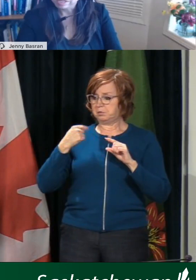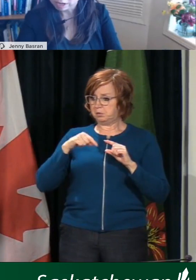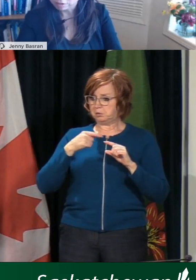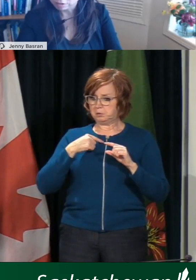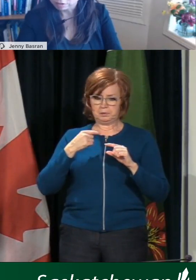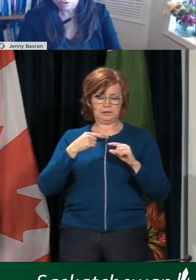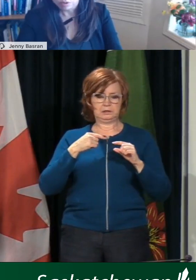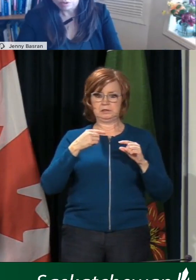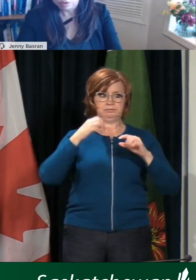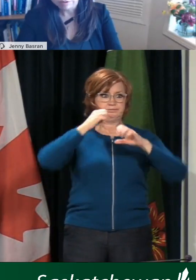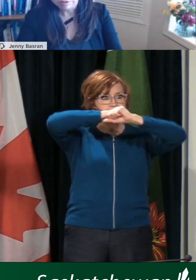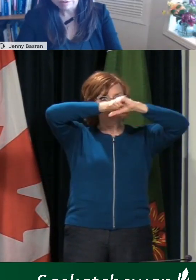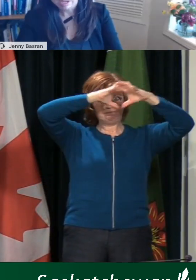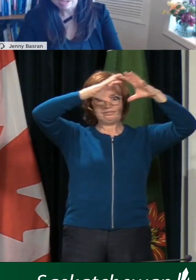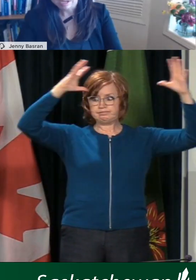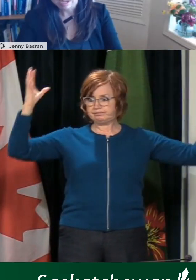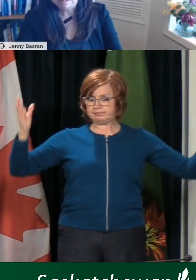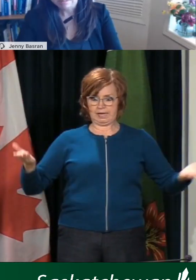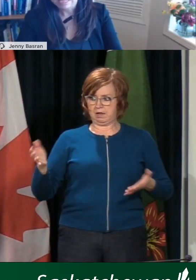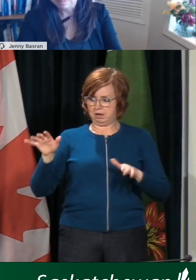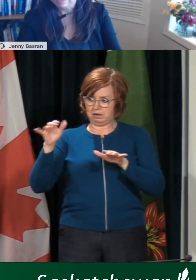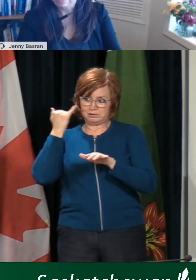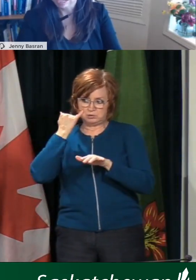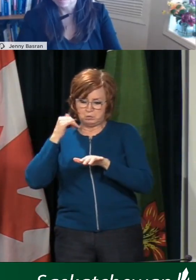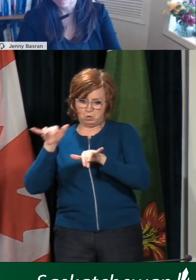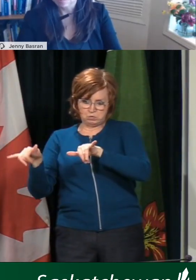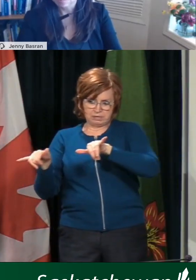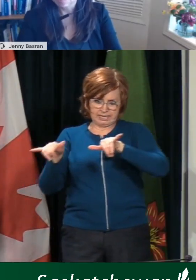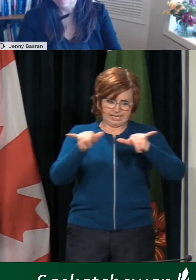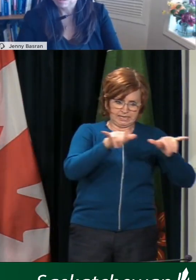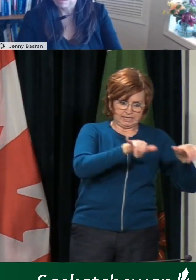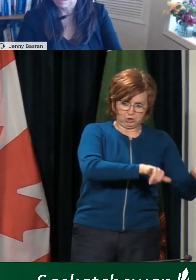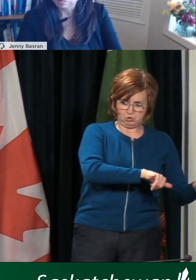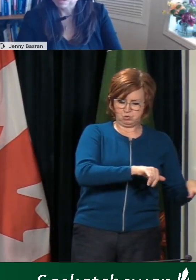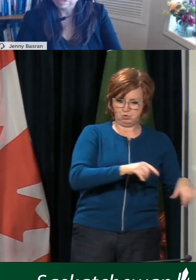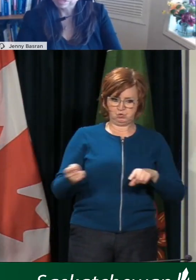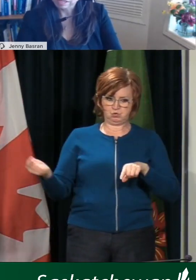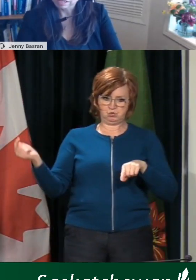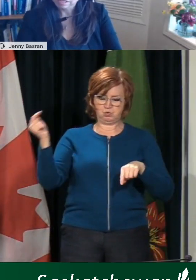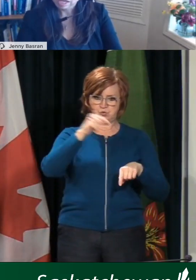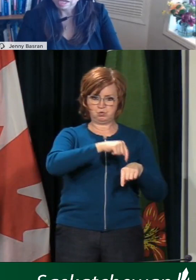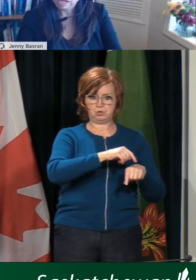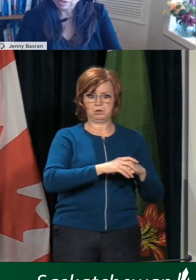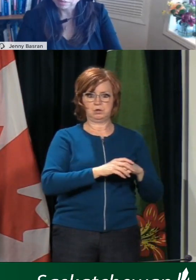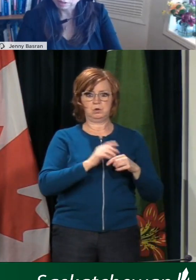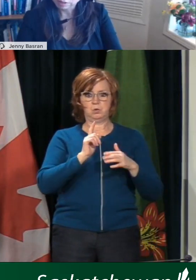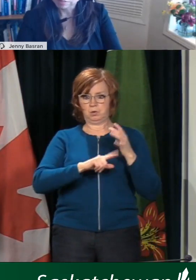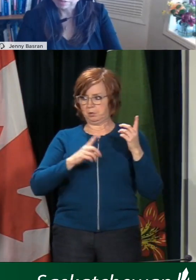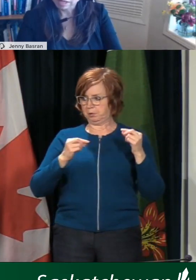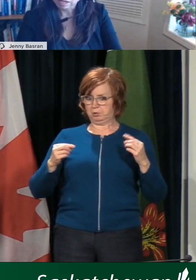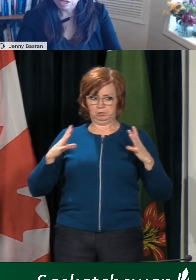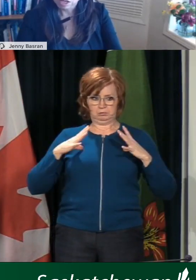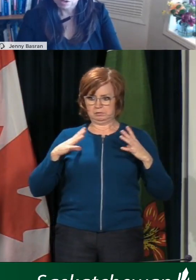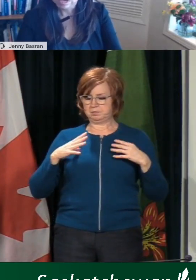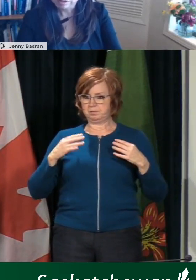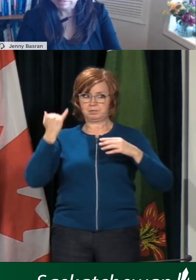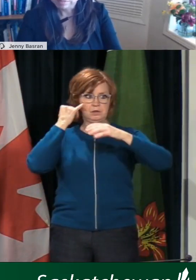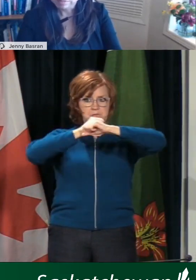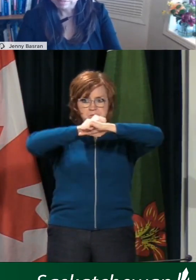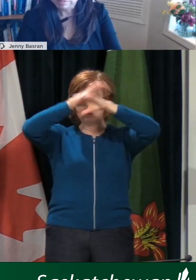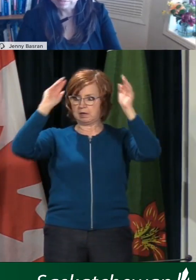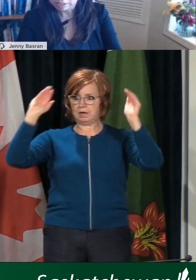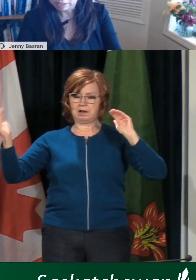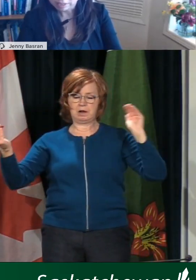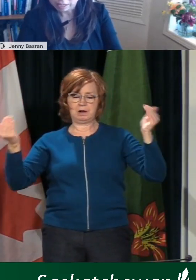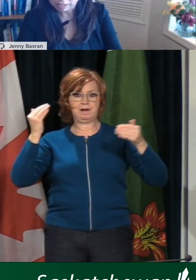around what if the same thing that happened in Italy happened here? How would we have to plan for that? What if the